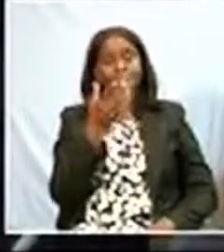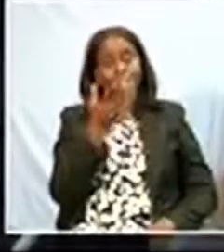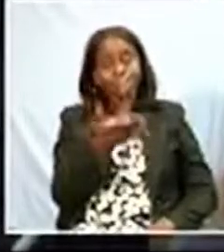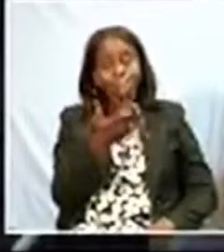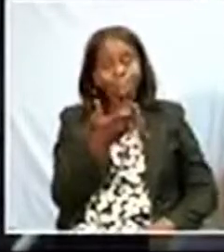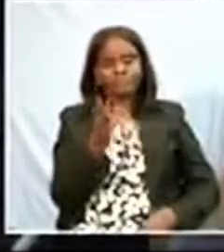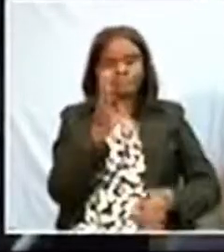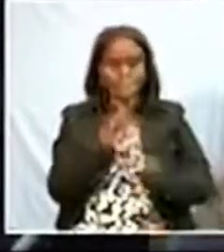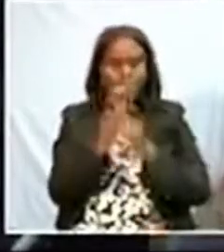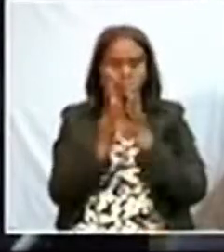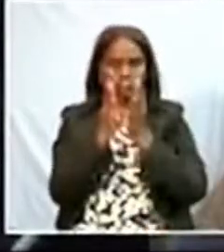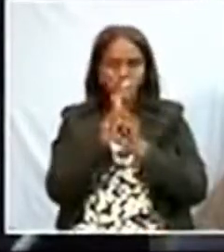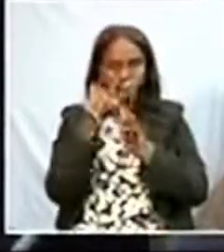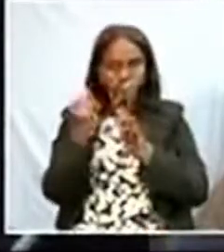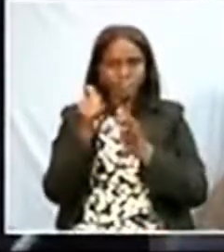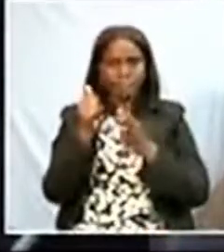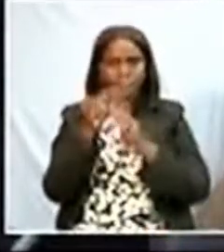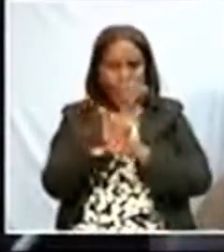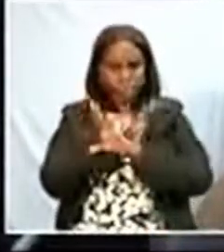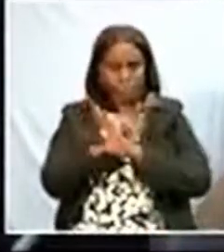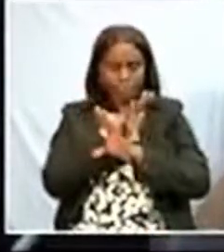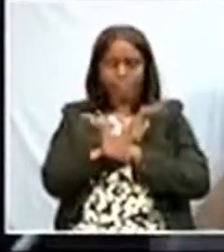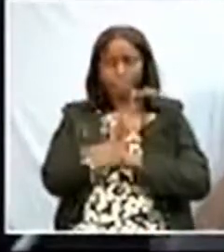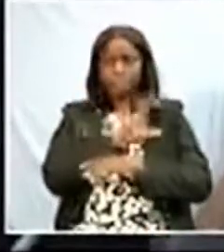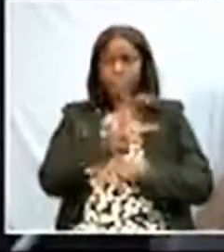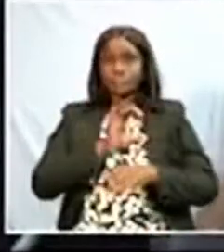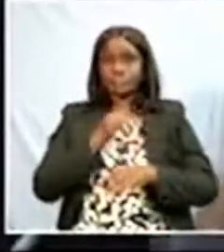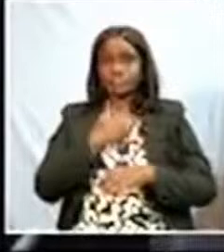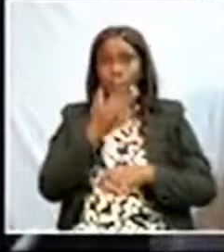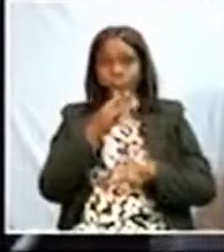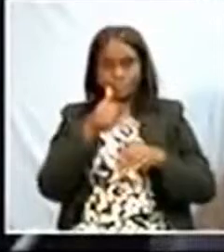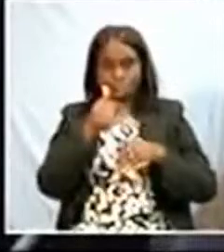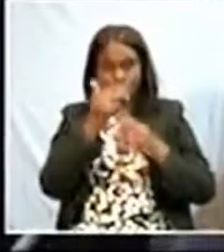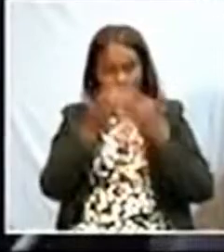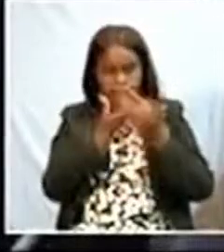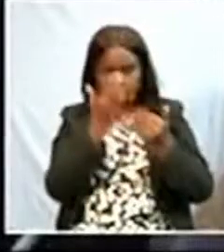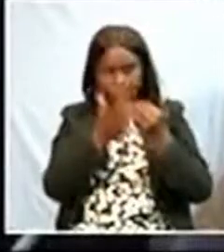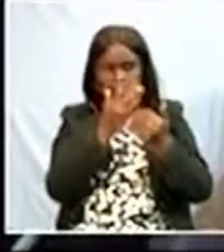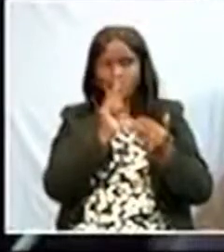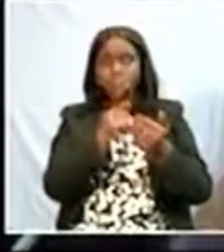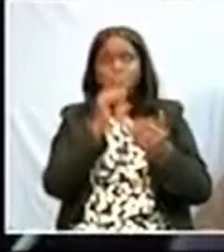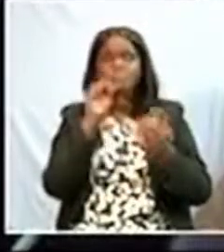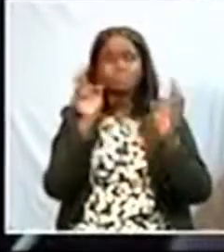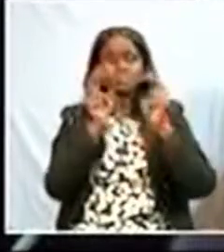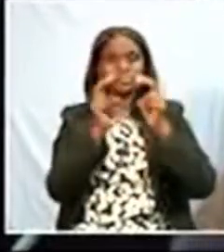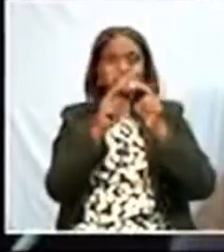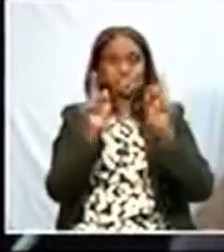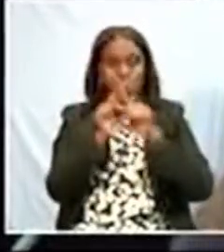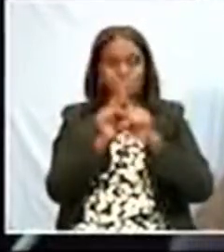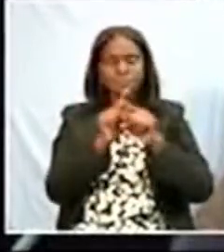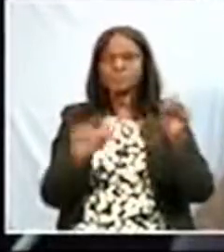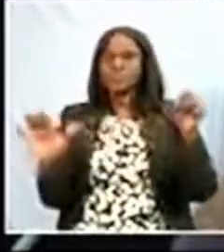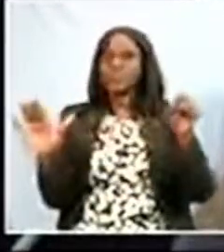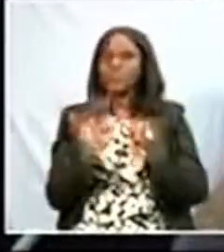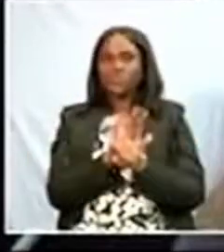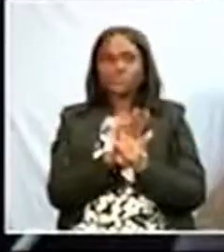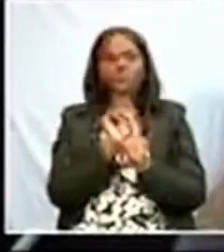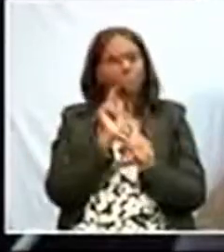the contractor Hague Zambia Limited, they treated this contract as